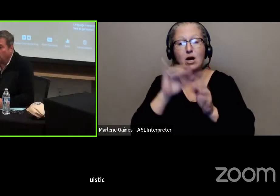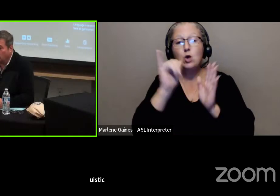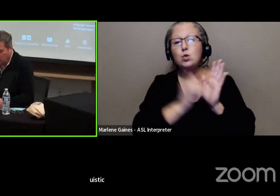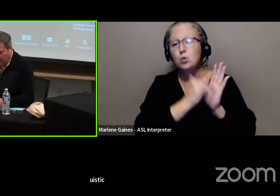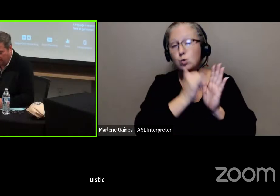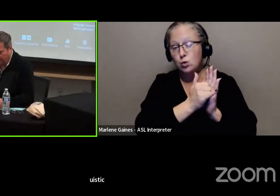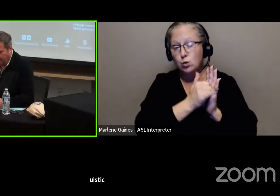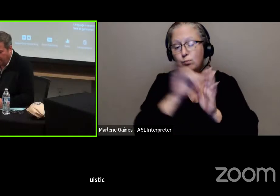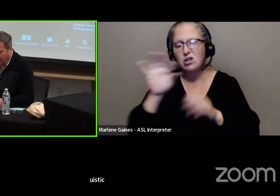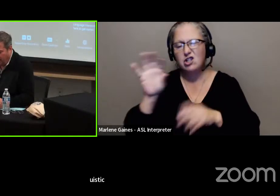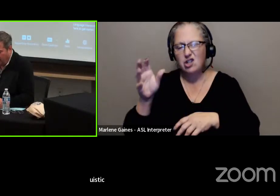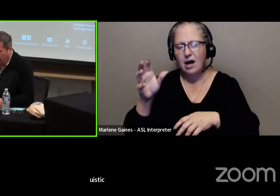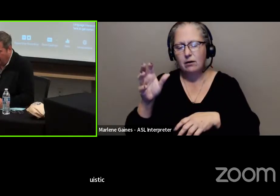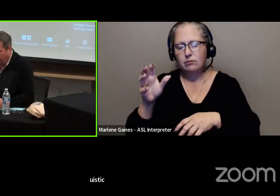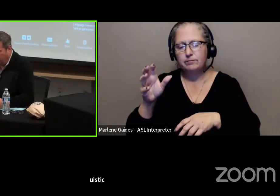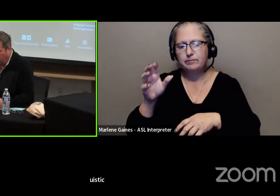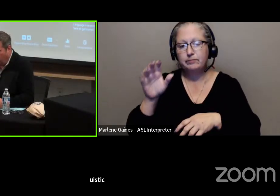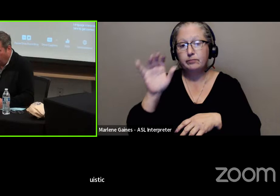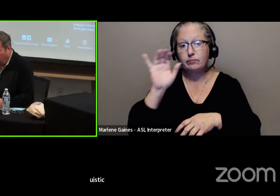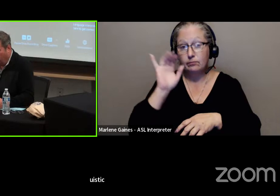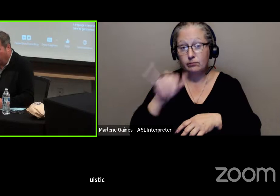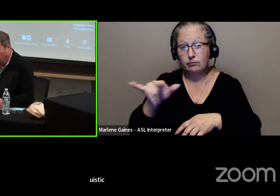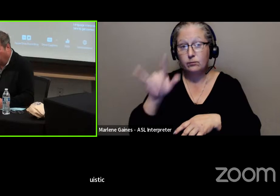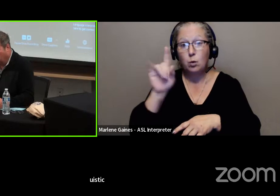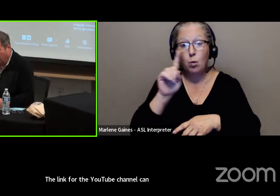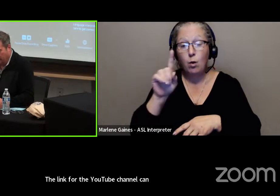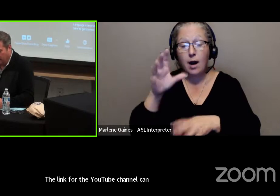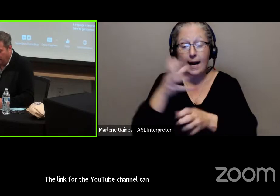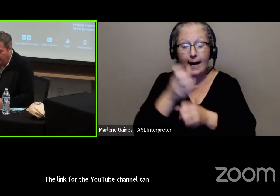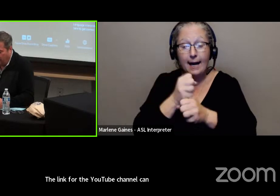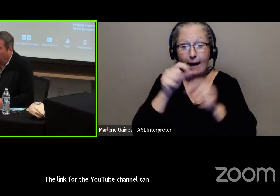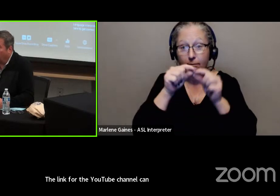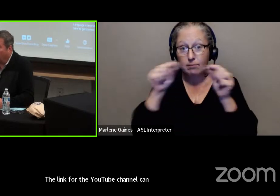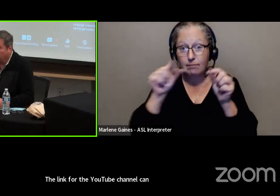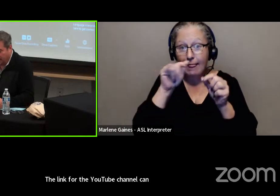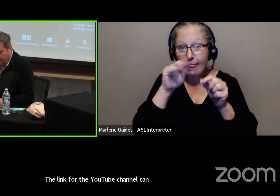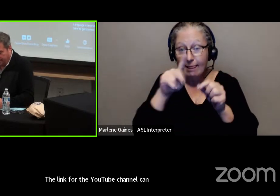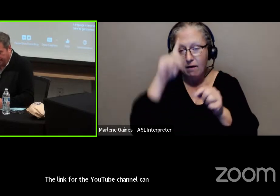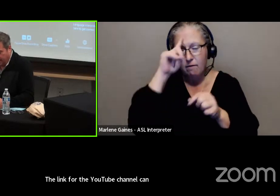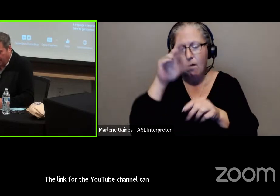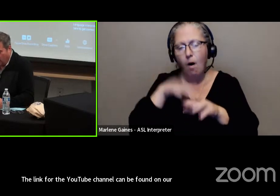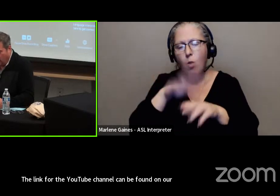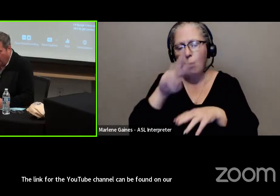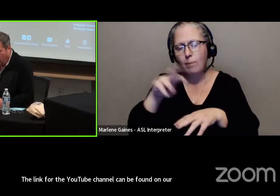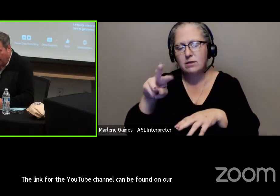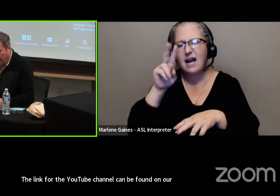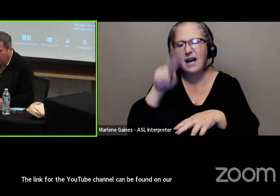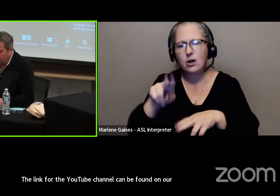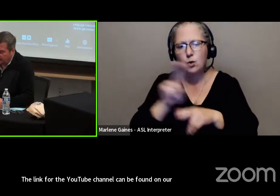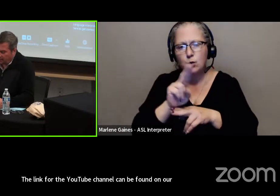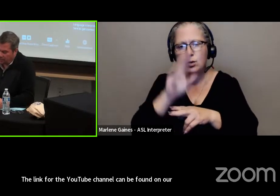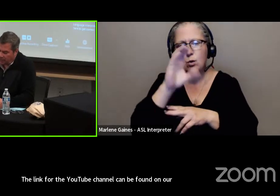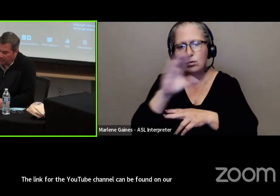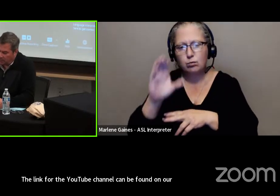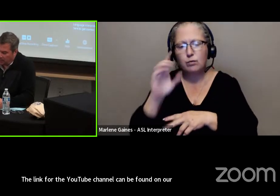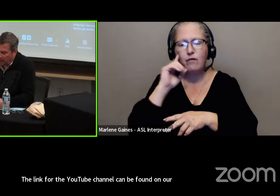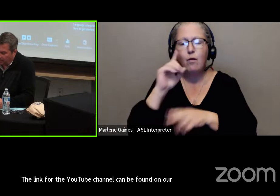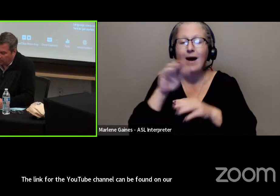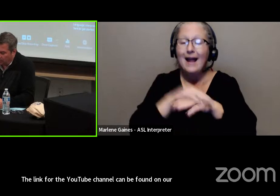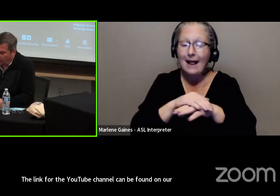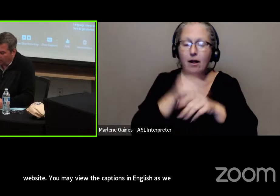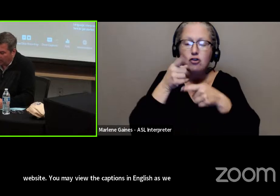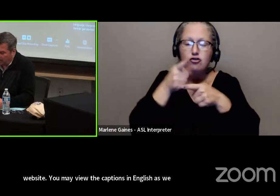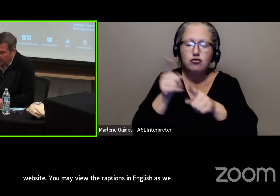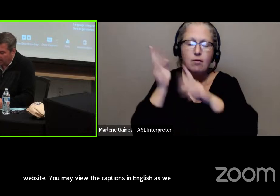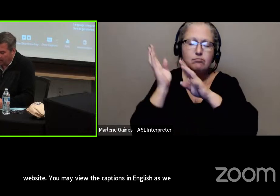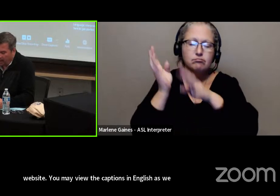channel. The link for the YouTube channel can be found on our website. You may view the captions in English as we live stream our meeting